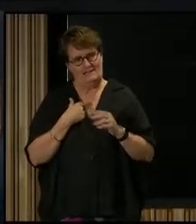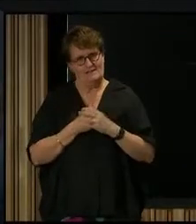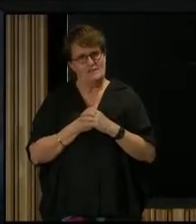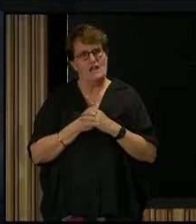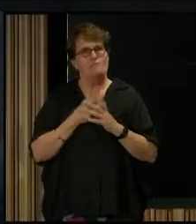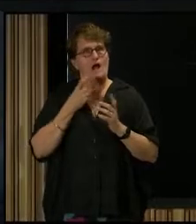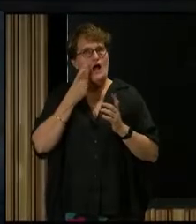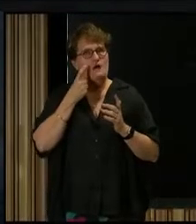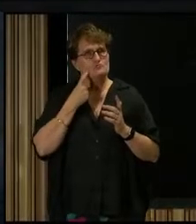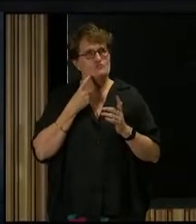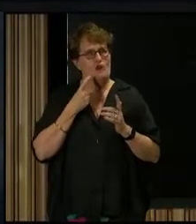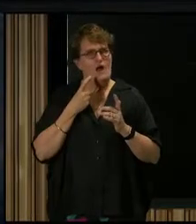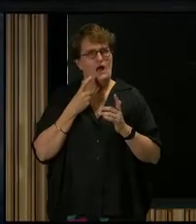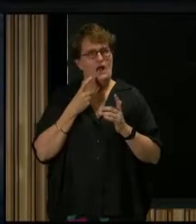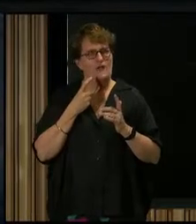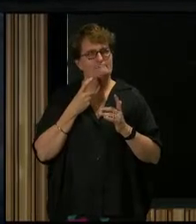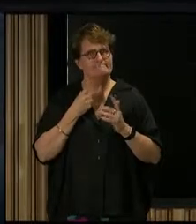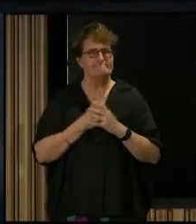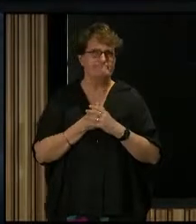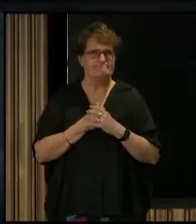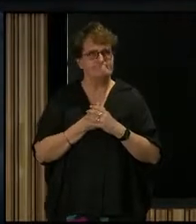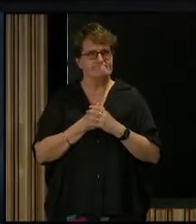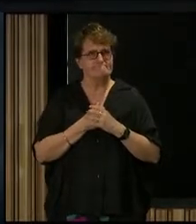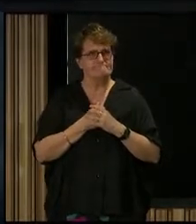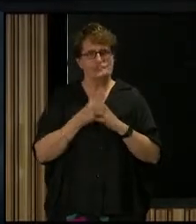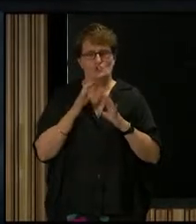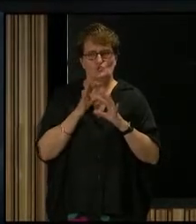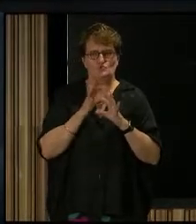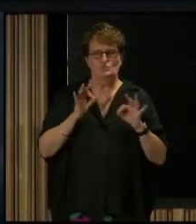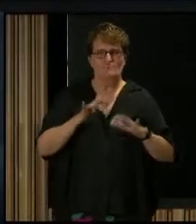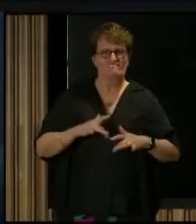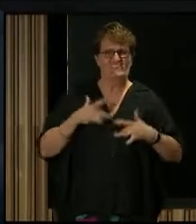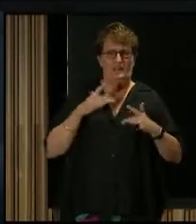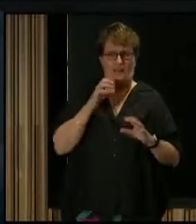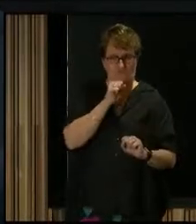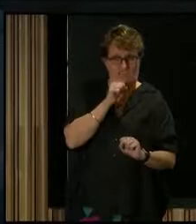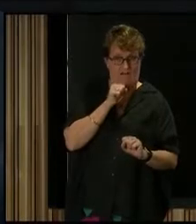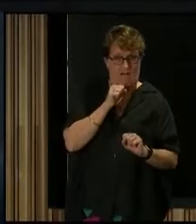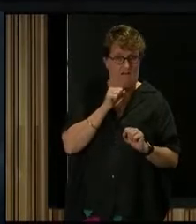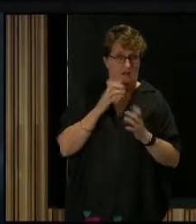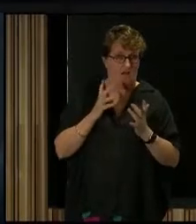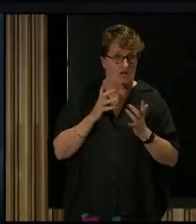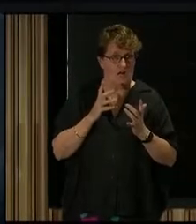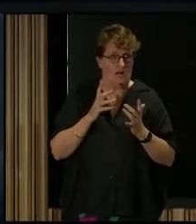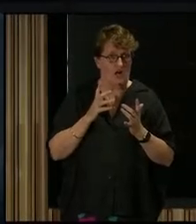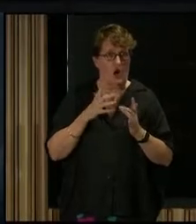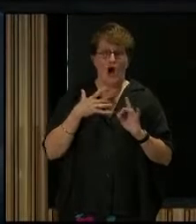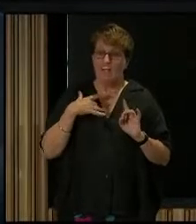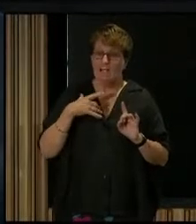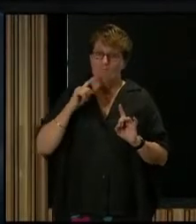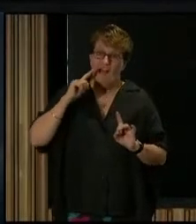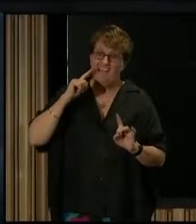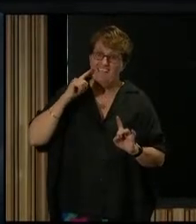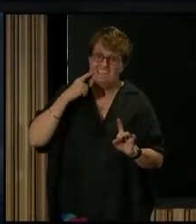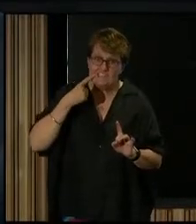I'm trying not to feel regret about those things because honestly, I think my intentions have always